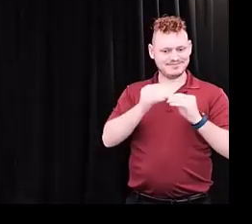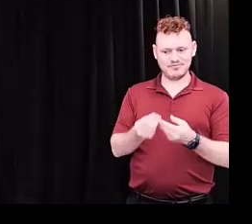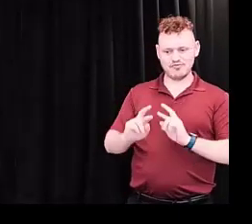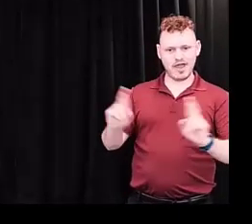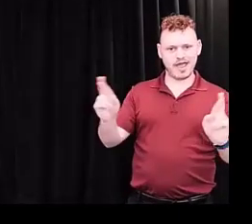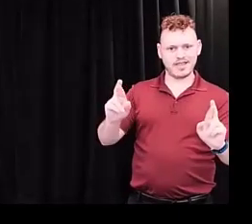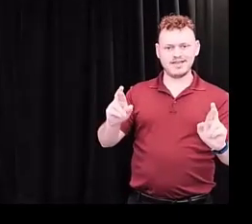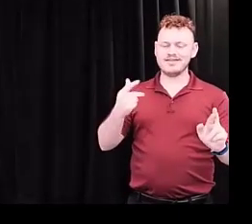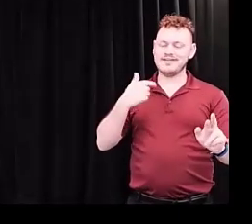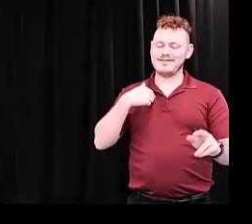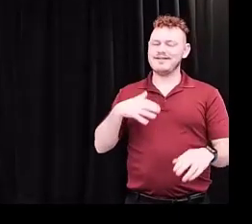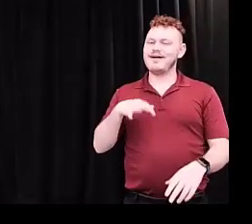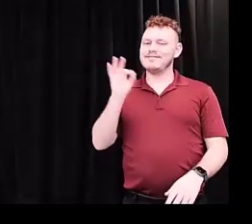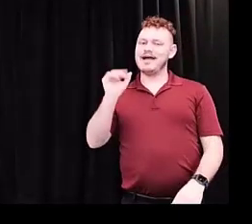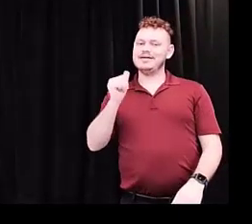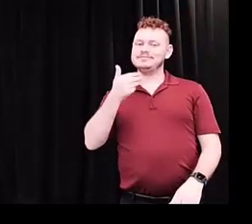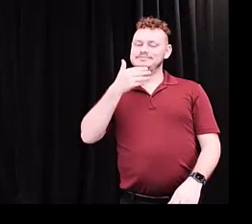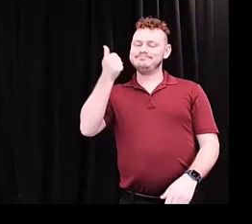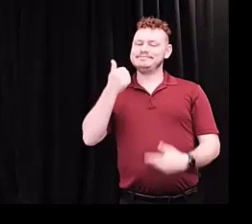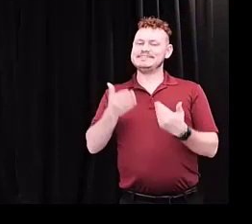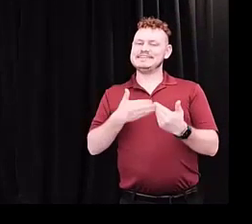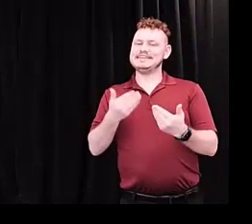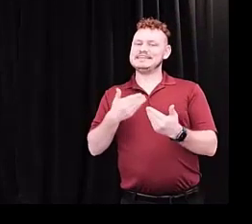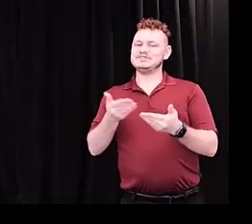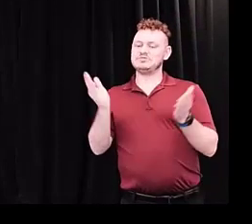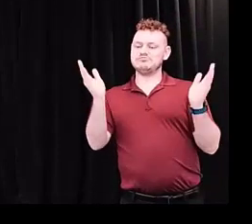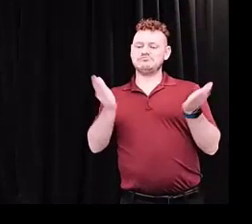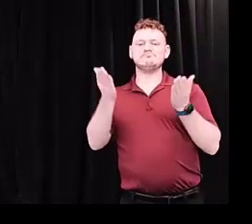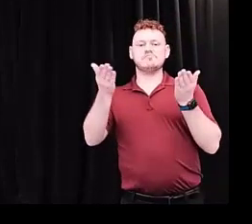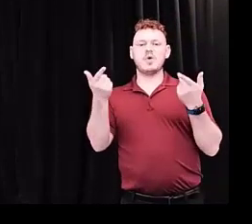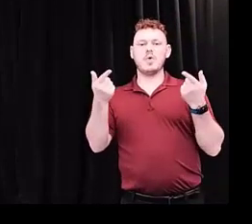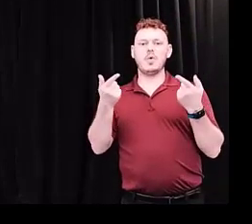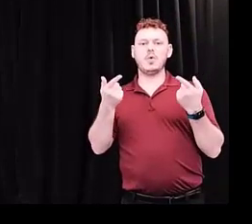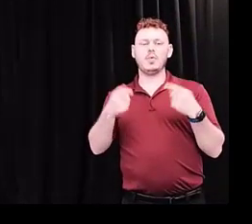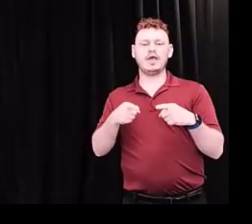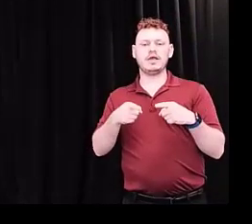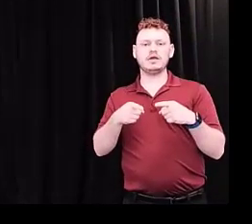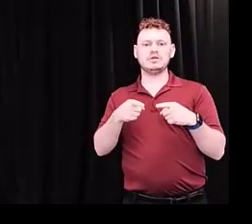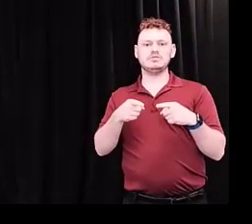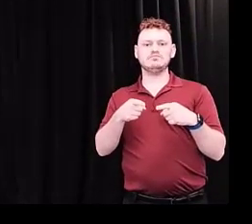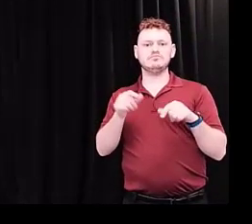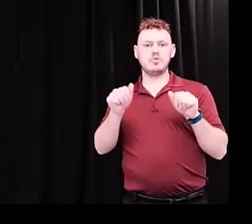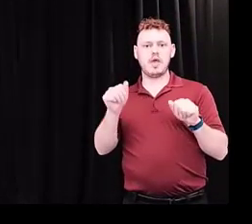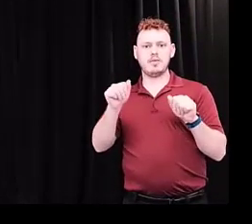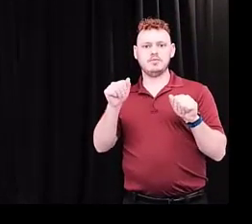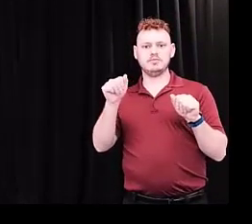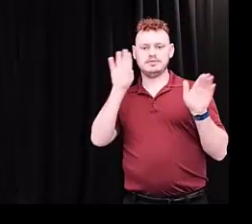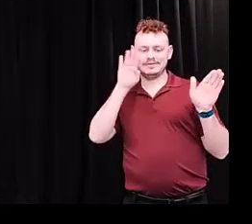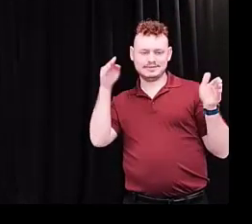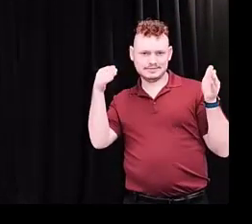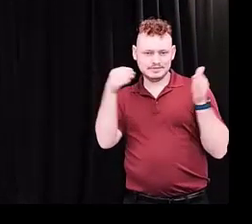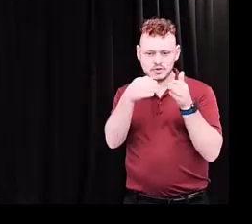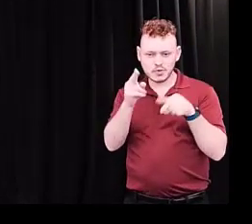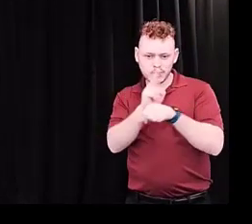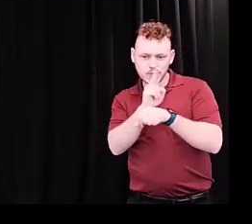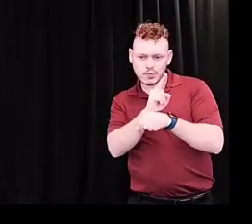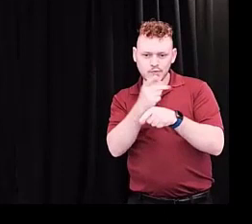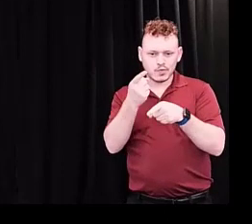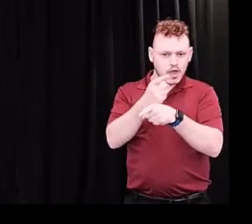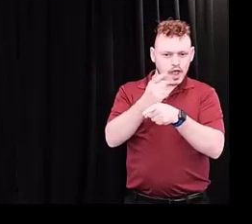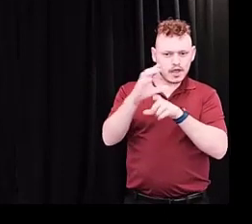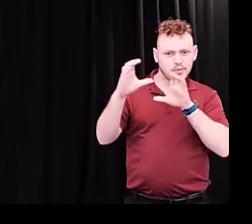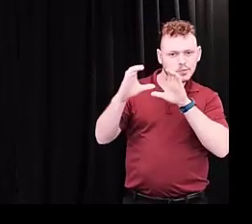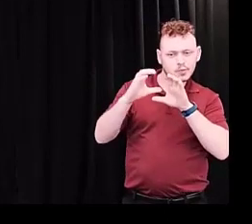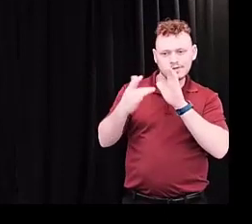I've always found that it's easier to make that case when you're able to zero in and use the right communication